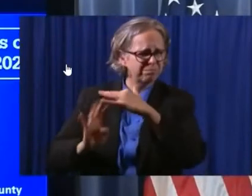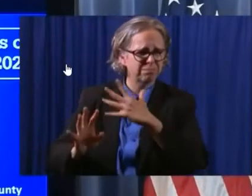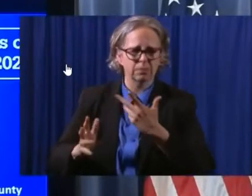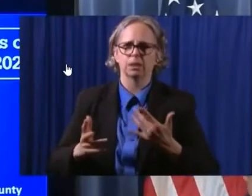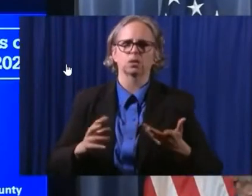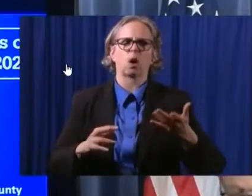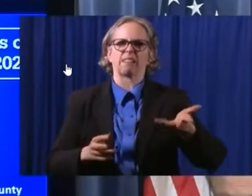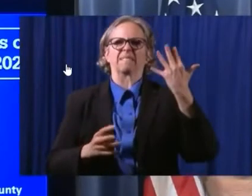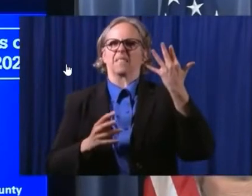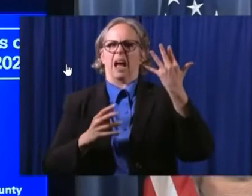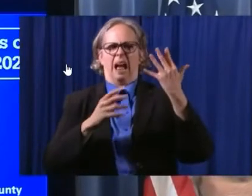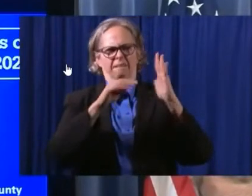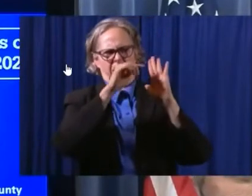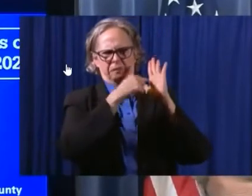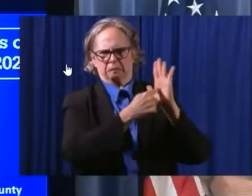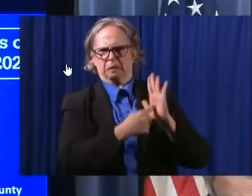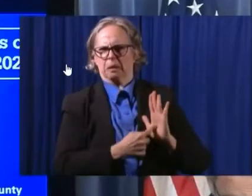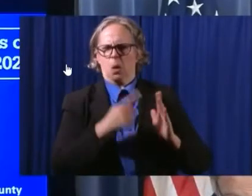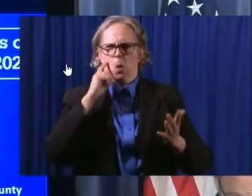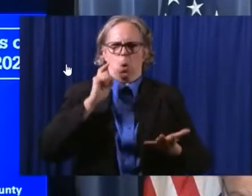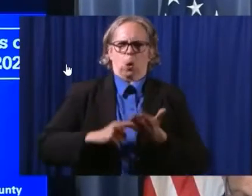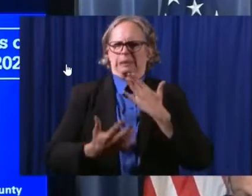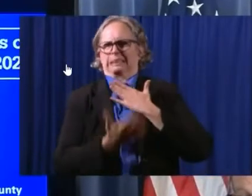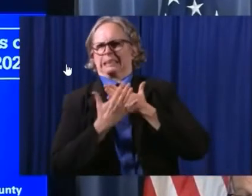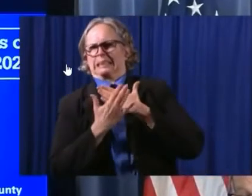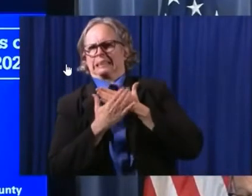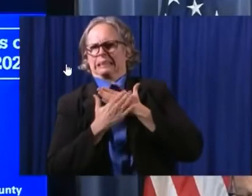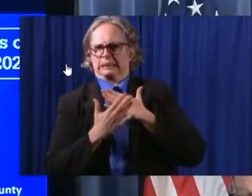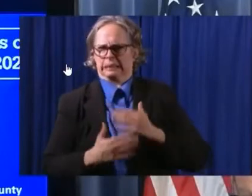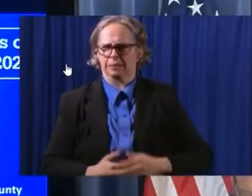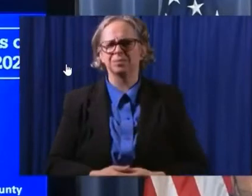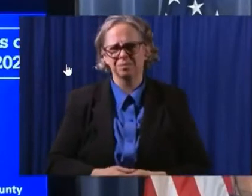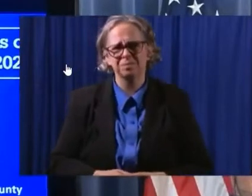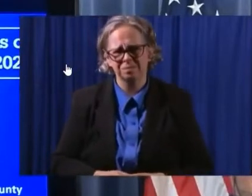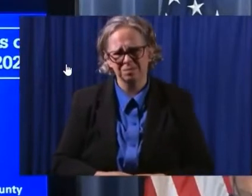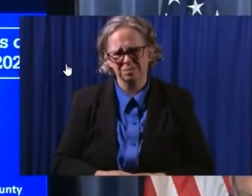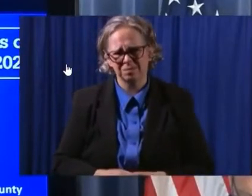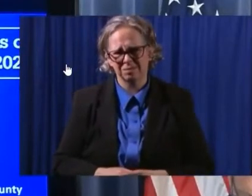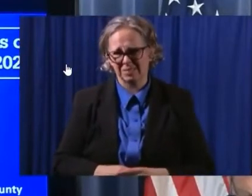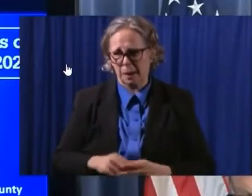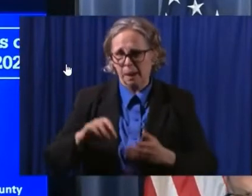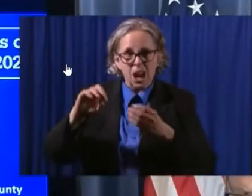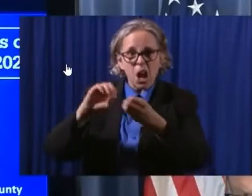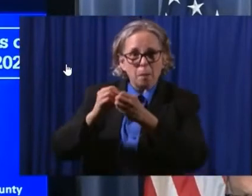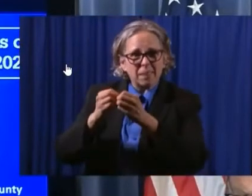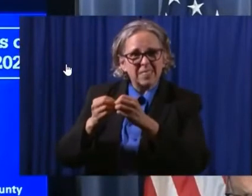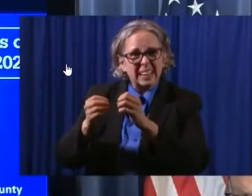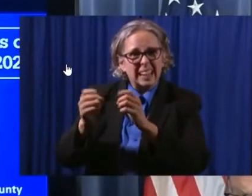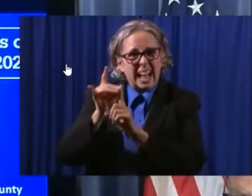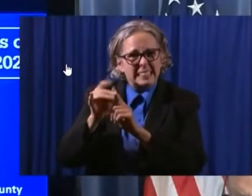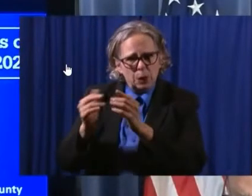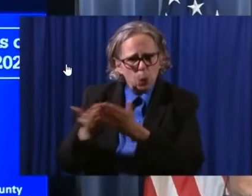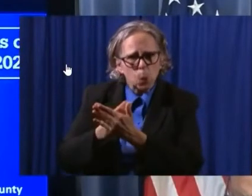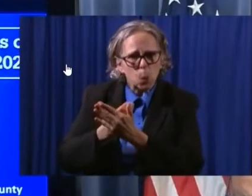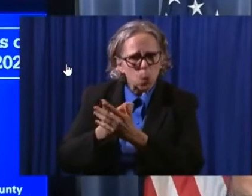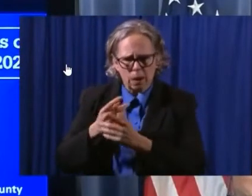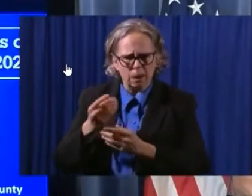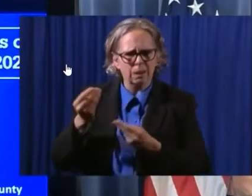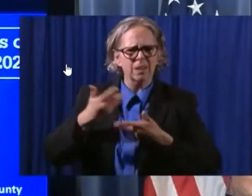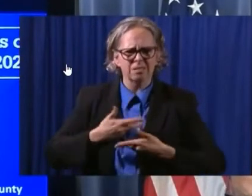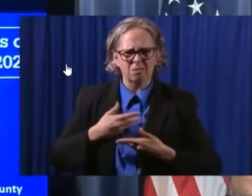those qualifiers. For new cases per 100,000, Huron County has reported 130 cases during the